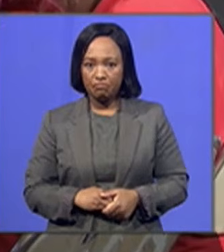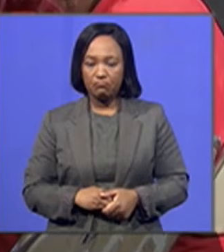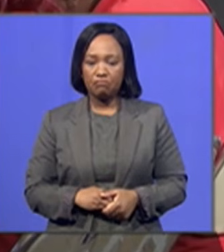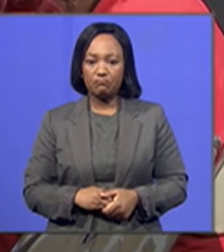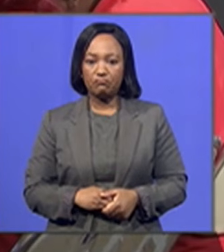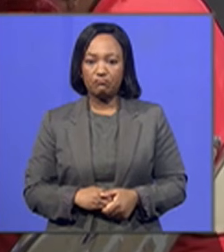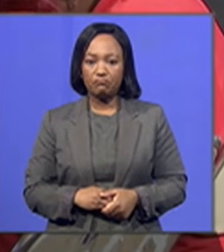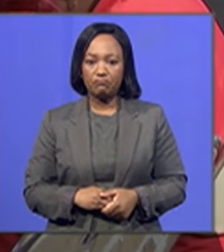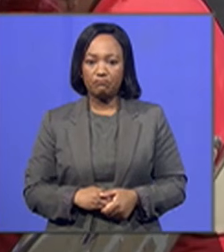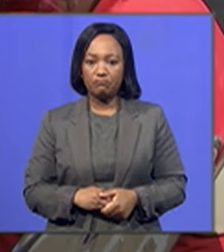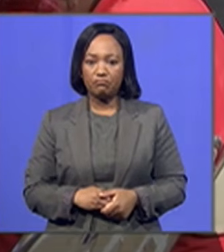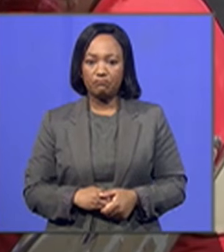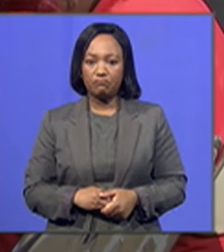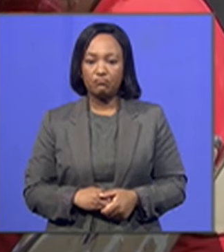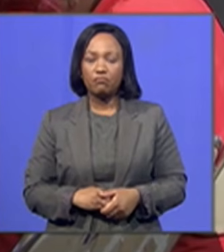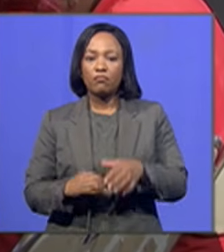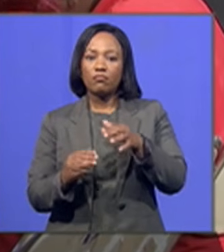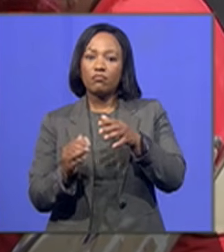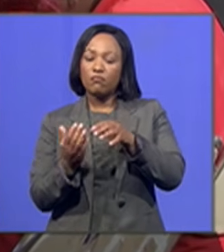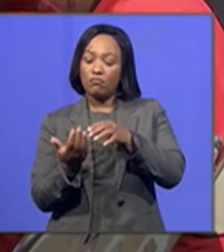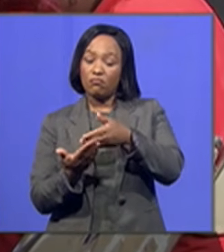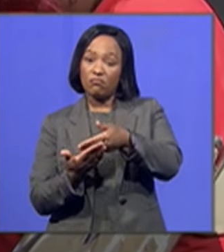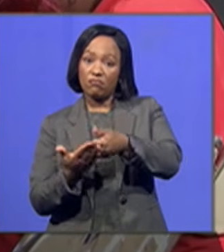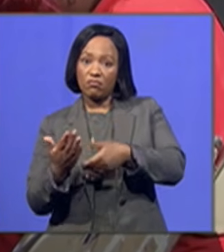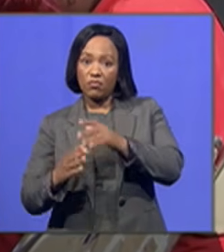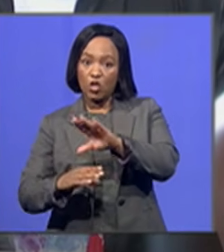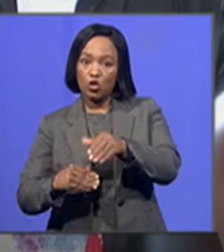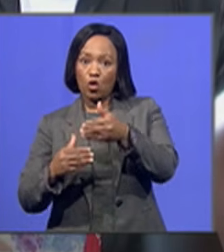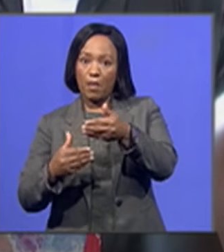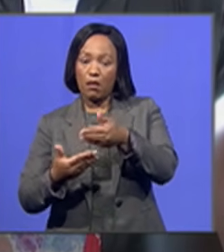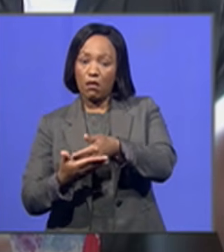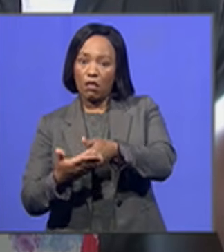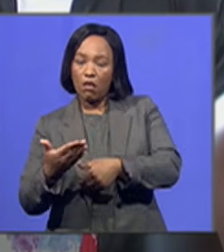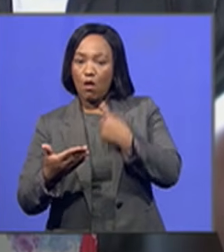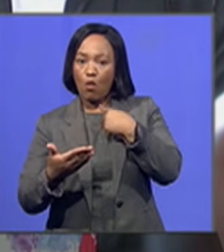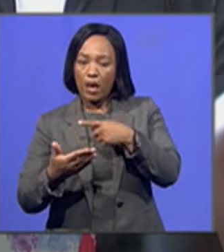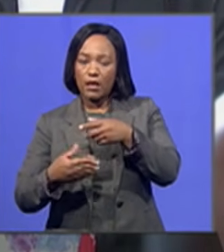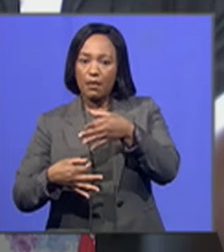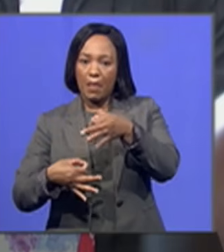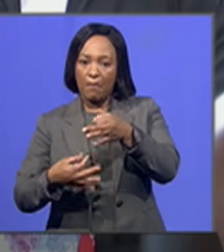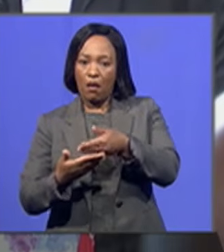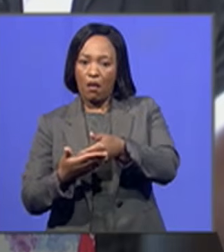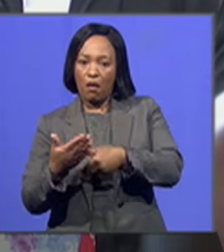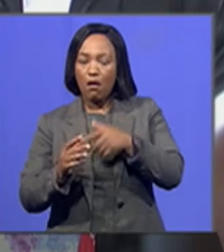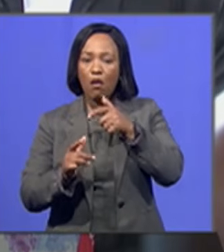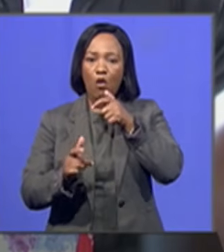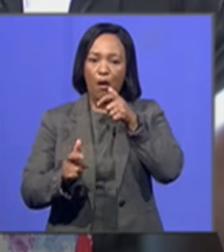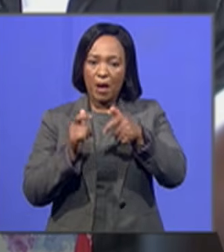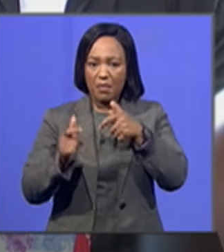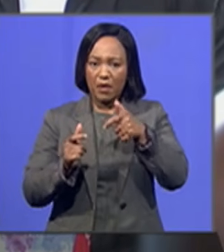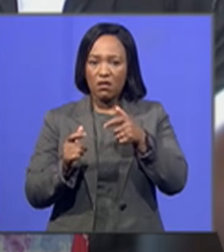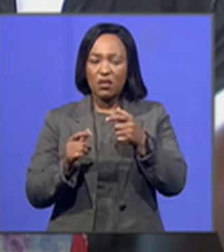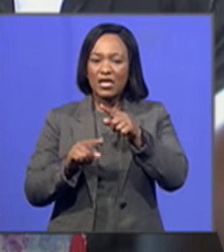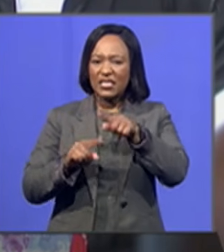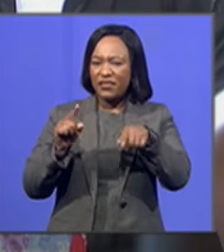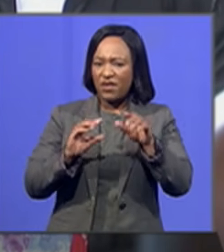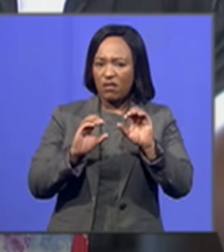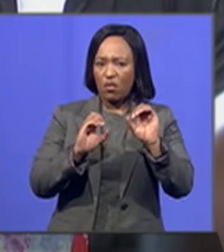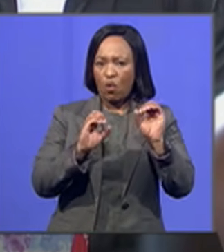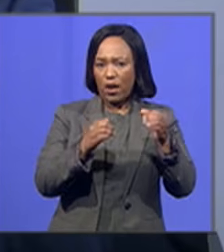Jaaka ditshwaelo di weditswe mo tokomaneng ya maikaelelo ka puso selegae, mekgatlo e farologaneng e bolela gore go tla bonala